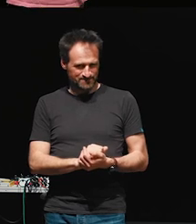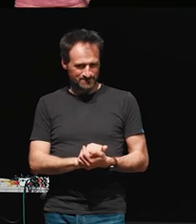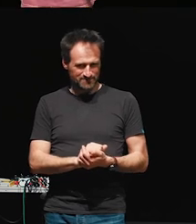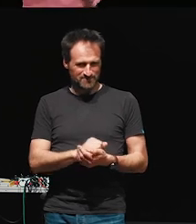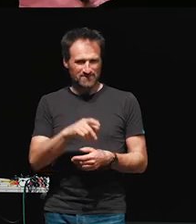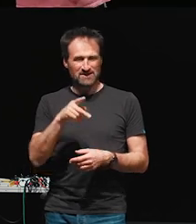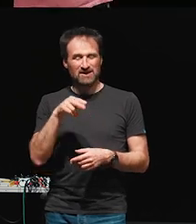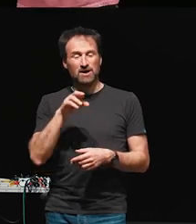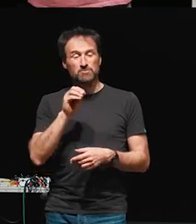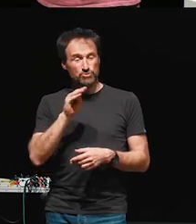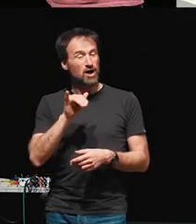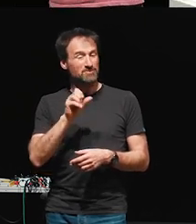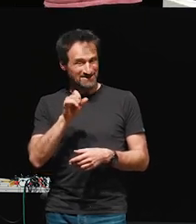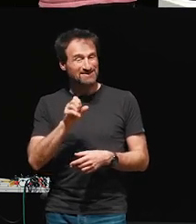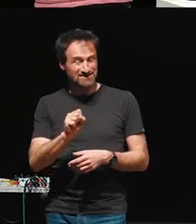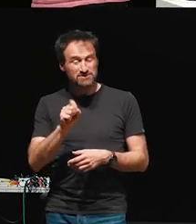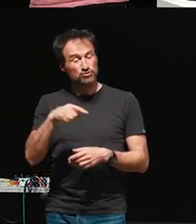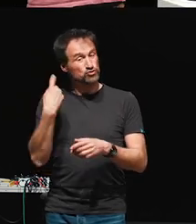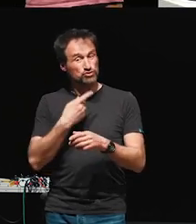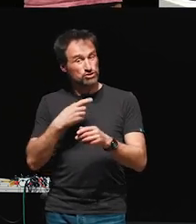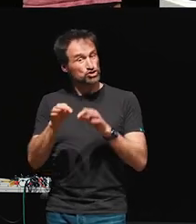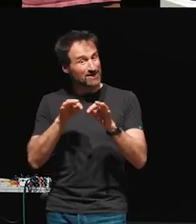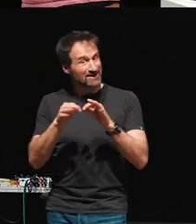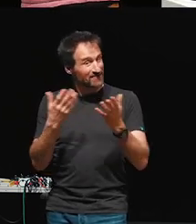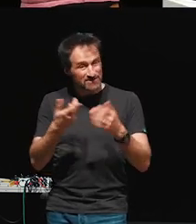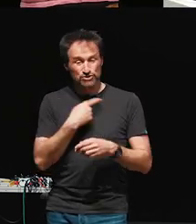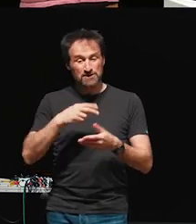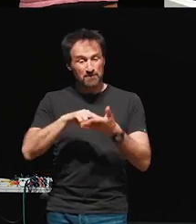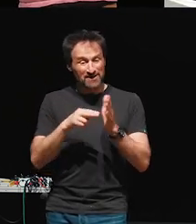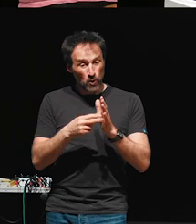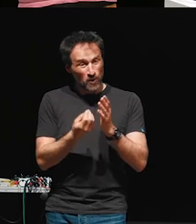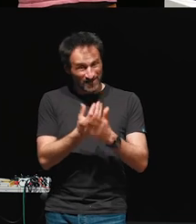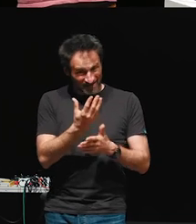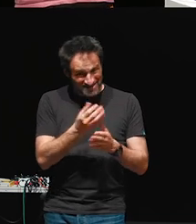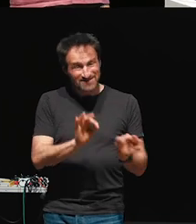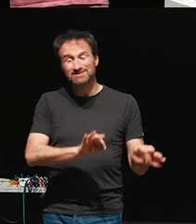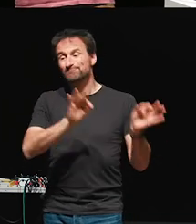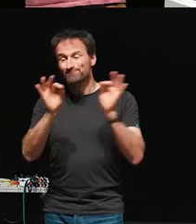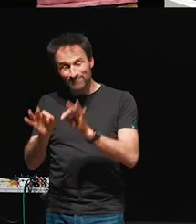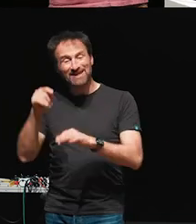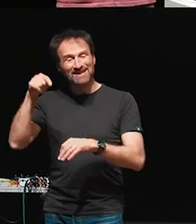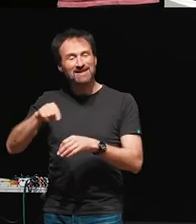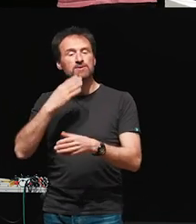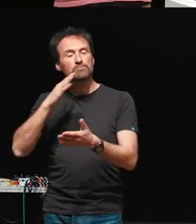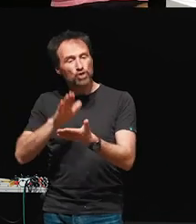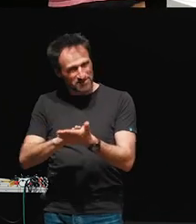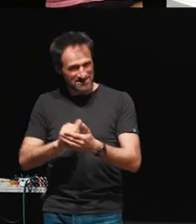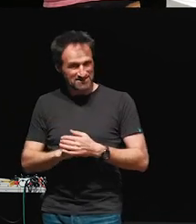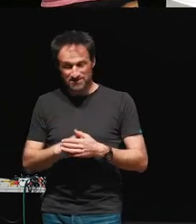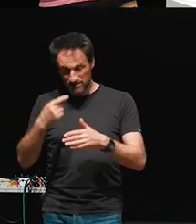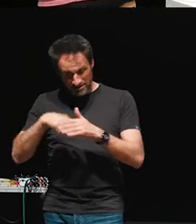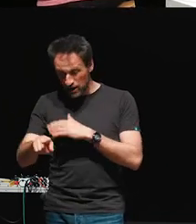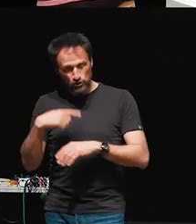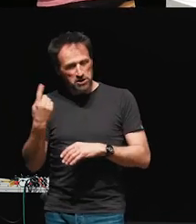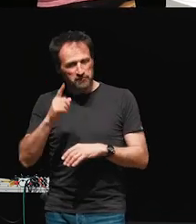Our strategy here should be to turn those message events into promises. That way, we no longer have to worry about